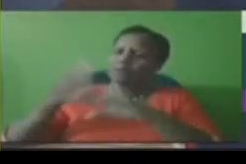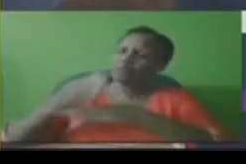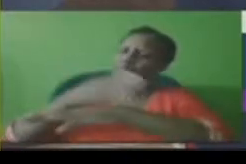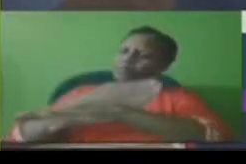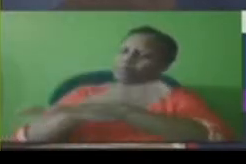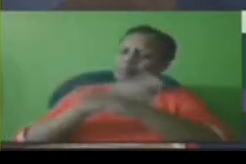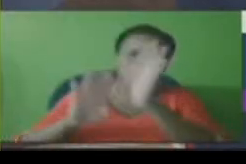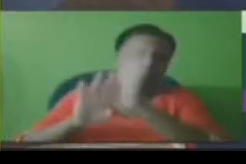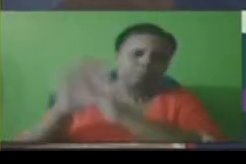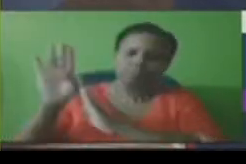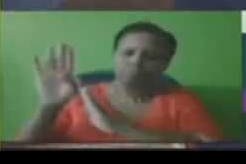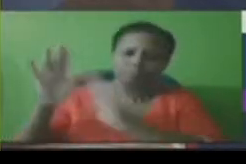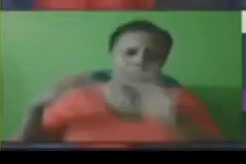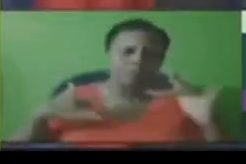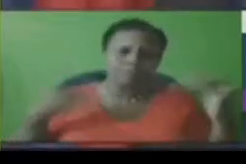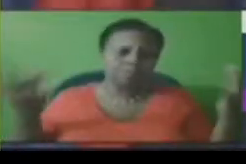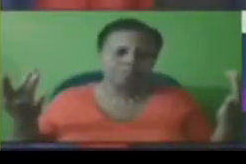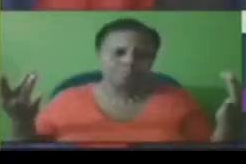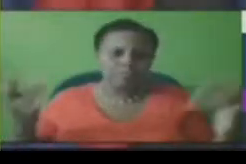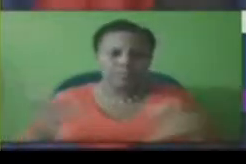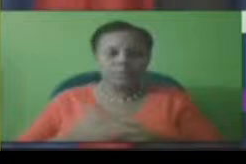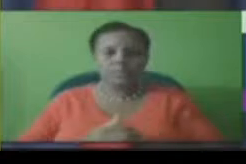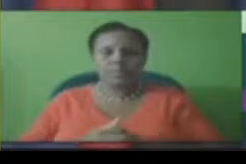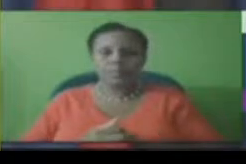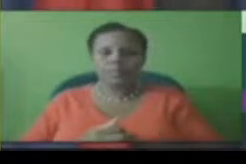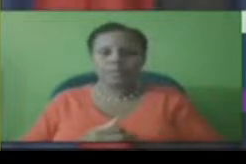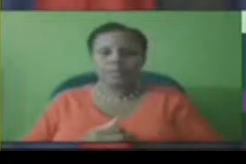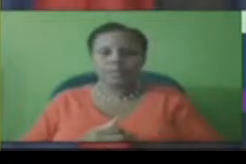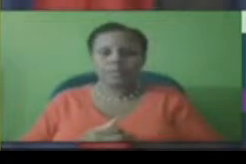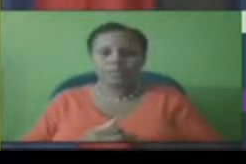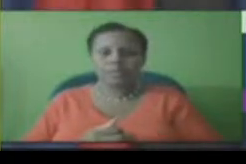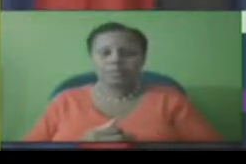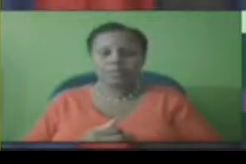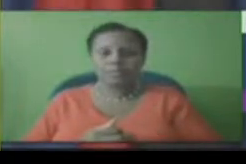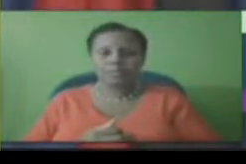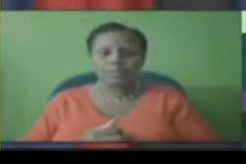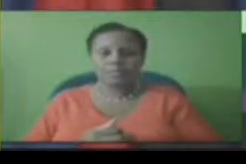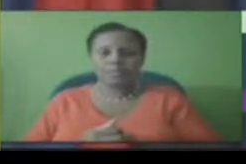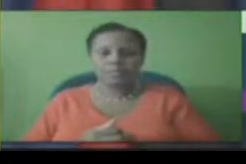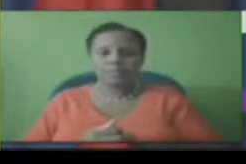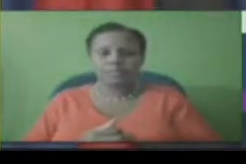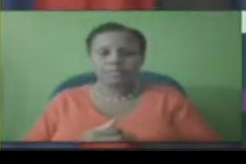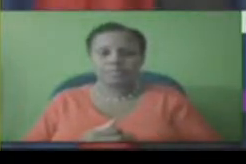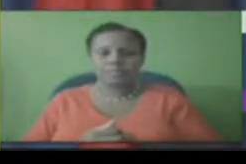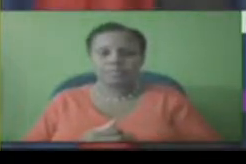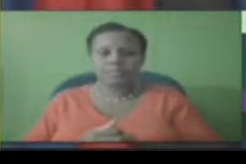at this time? Well, the airline has looked at all the